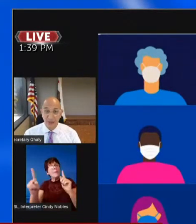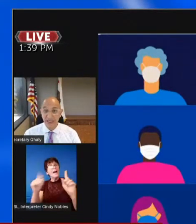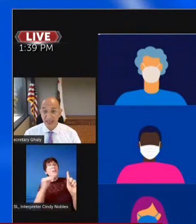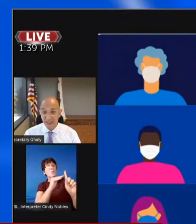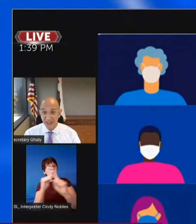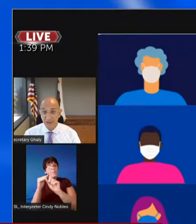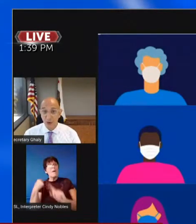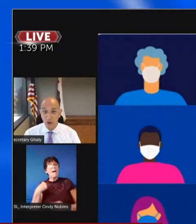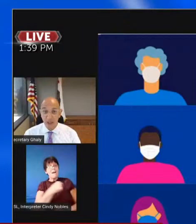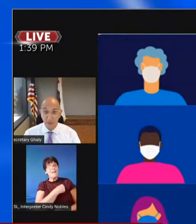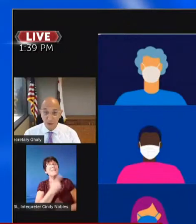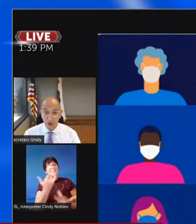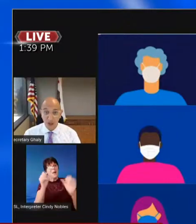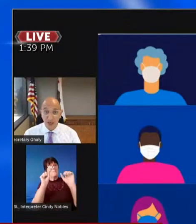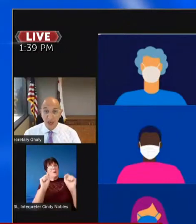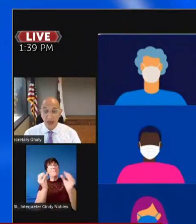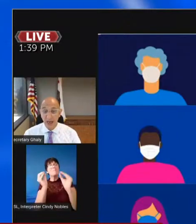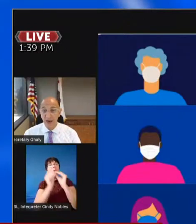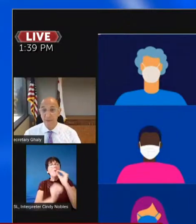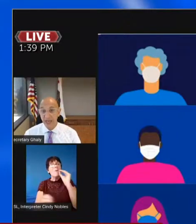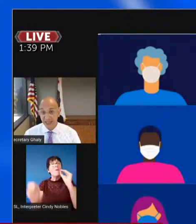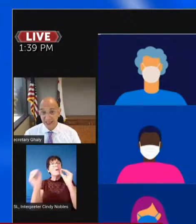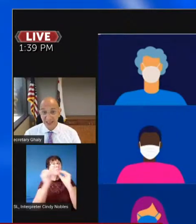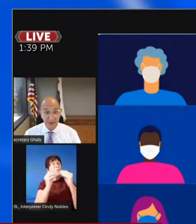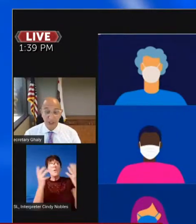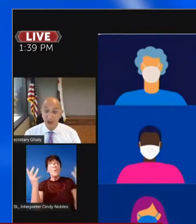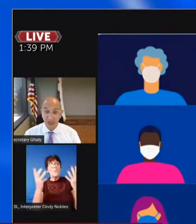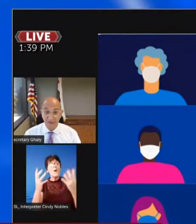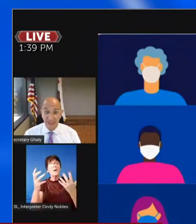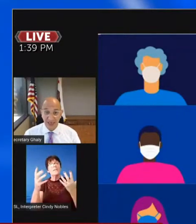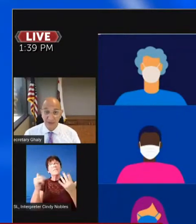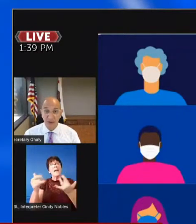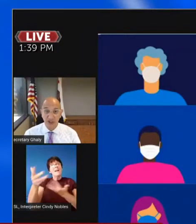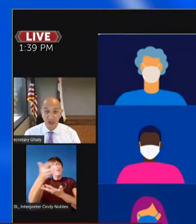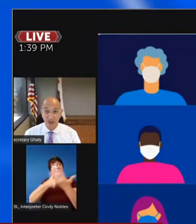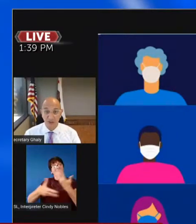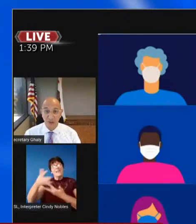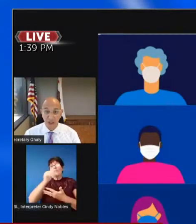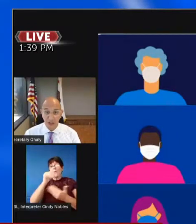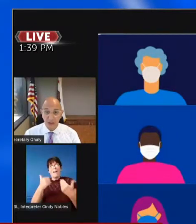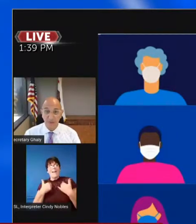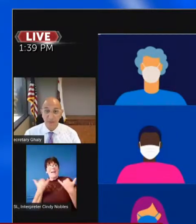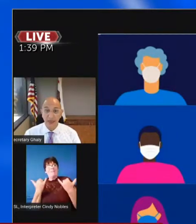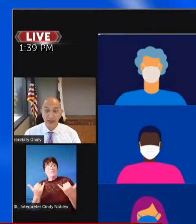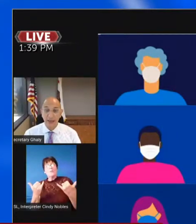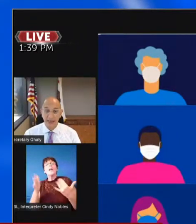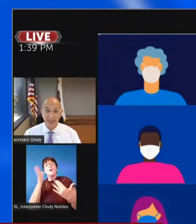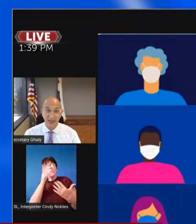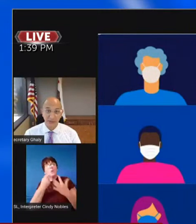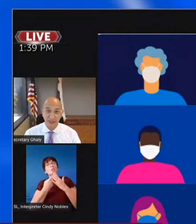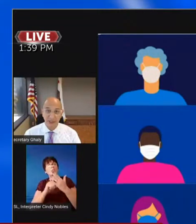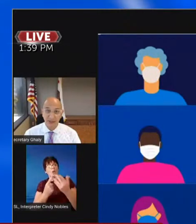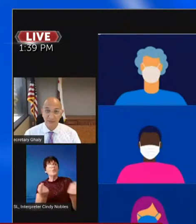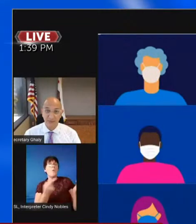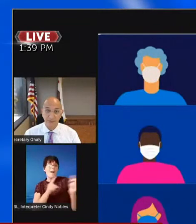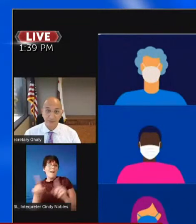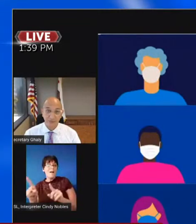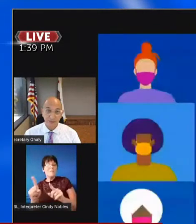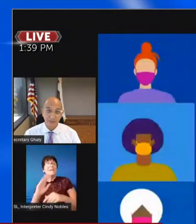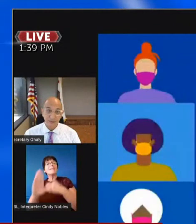that potentially more and more mixing that we don't have today will start to occur. Next slide,